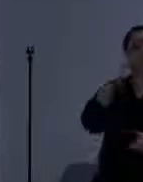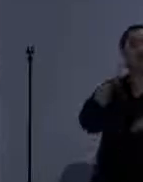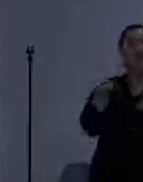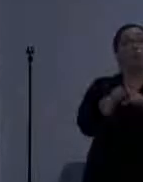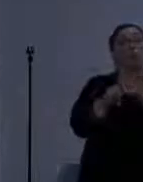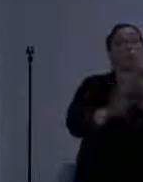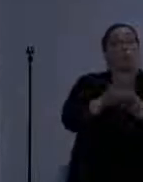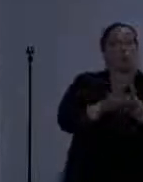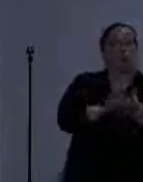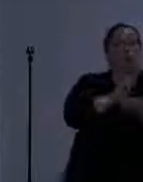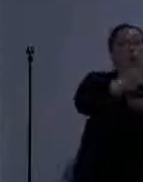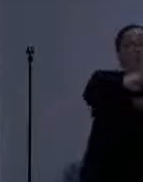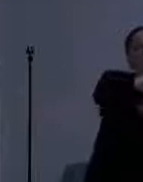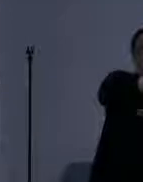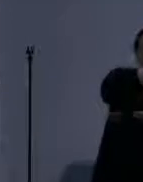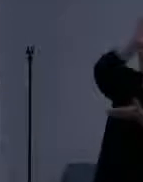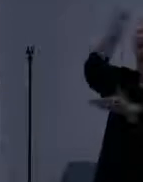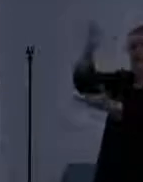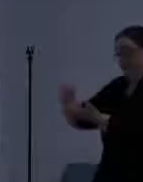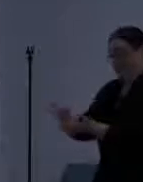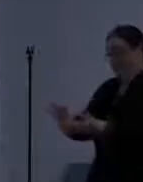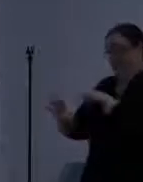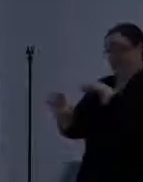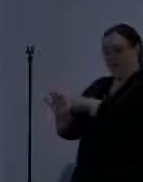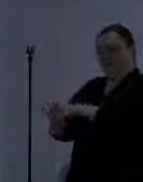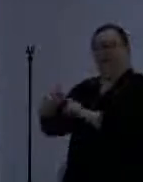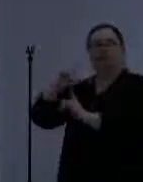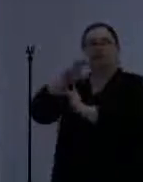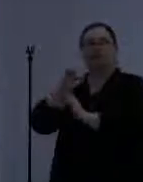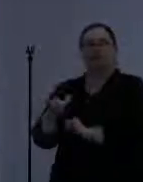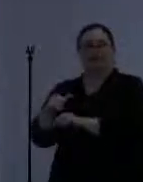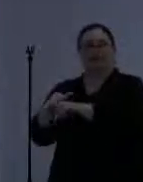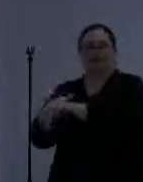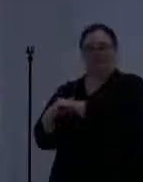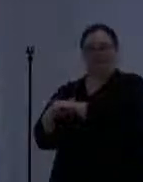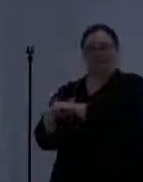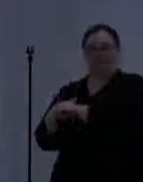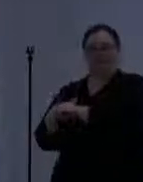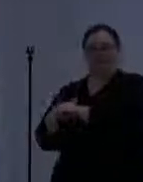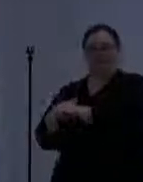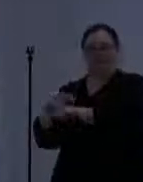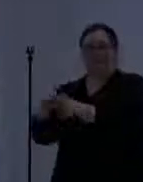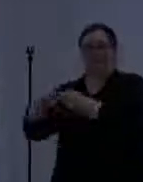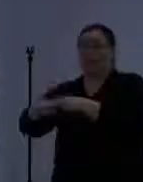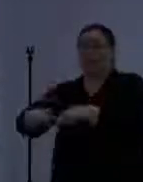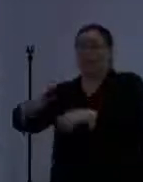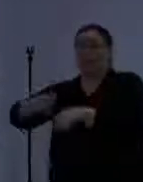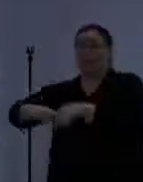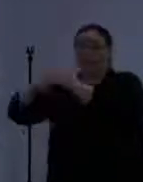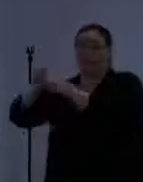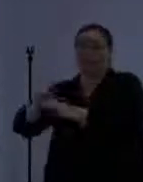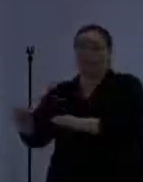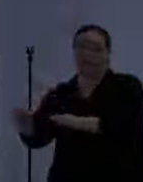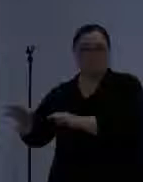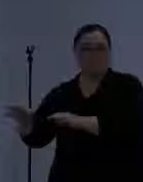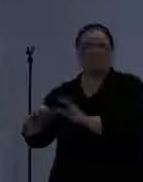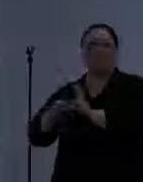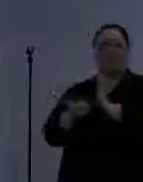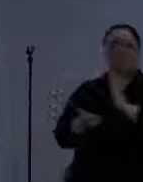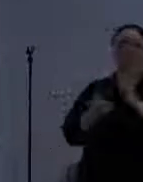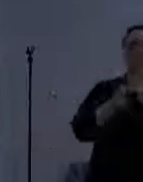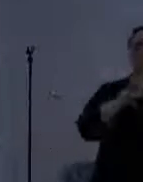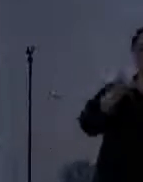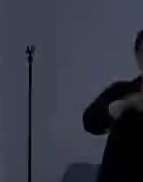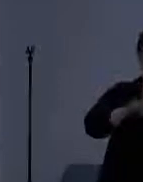the quality of services. With the NDIS Quality and Safeguarding Commission, we're actually a separate body to